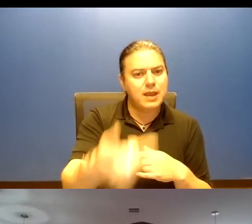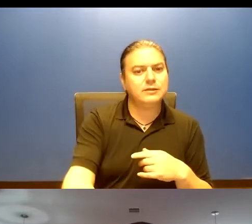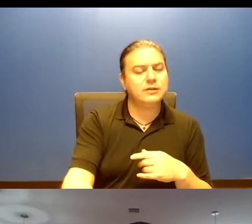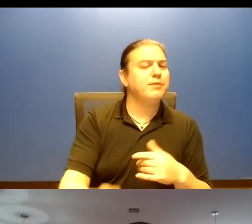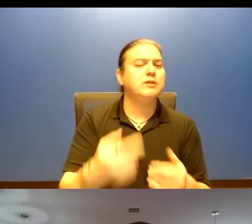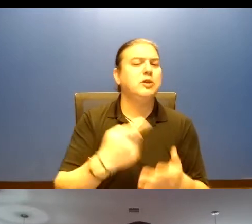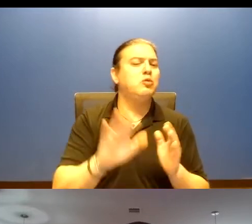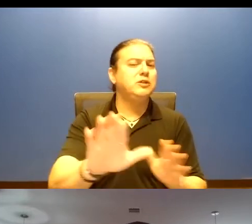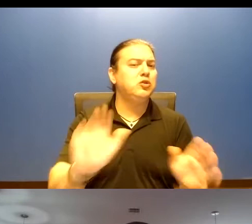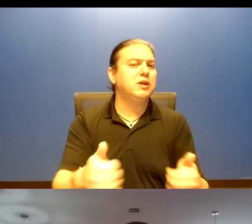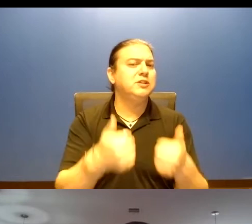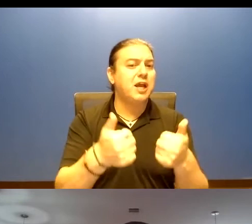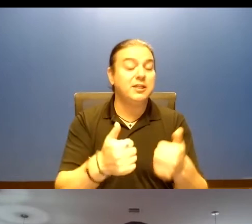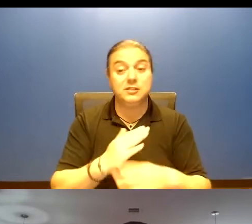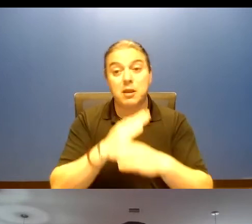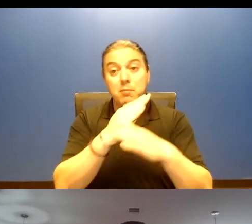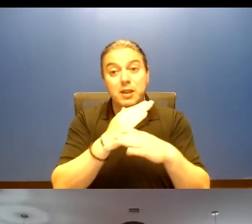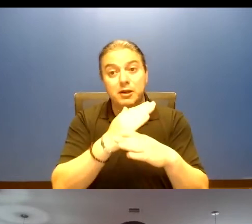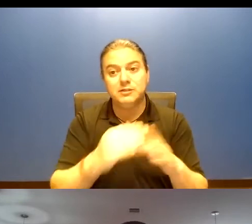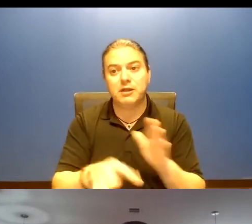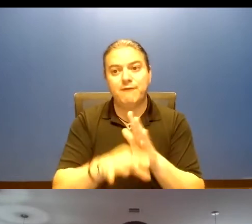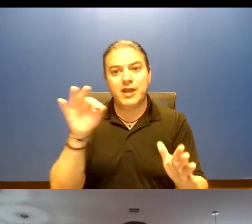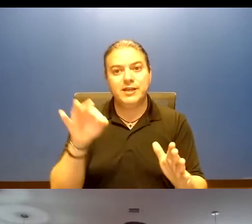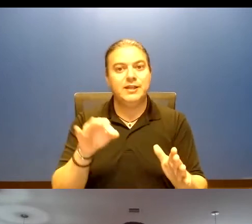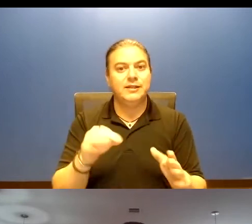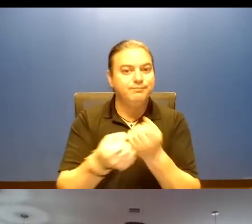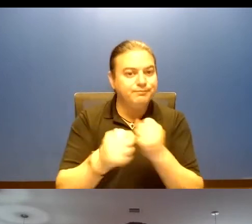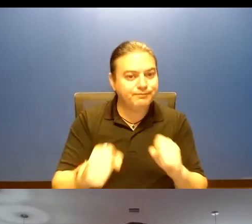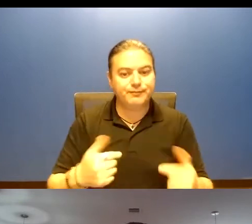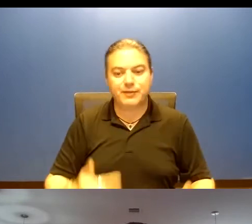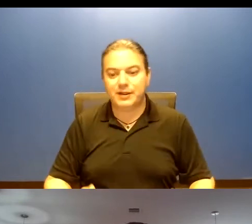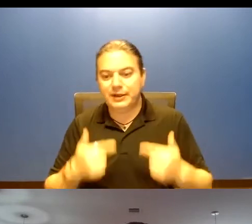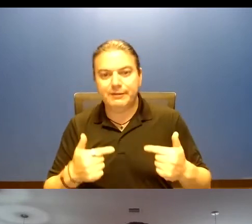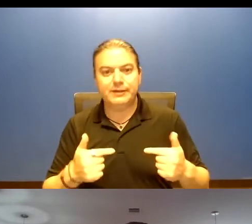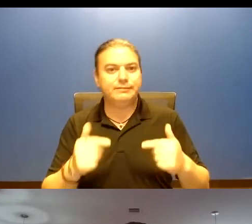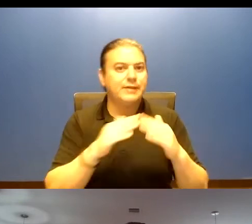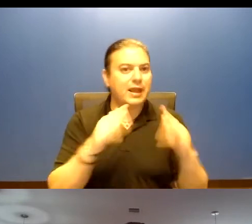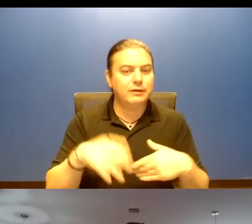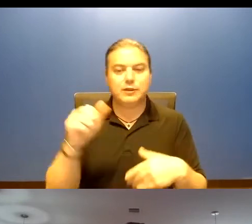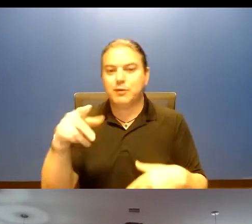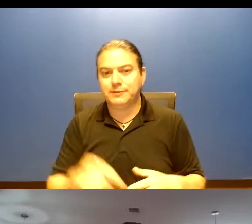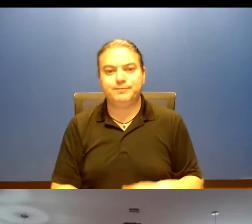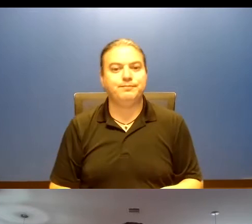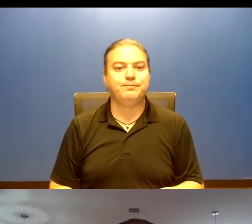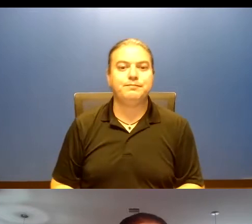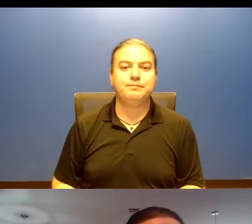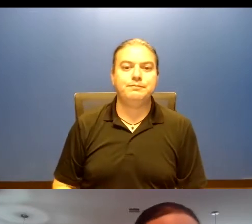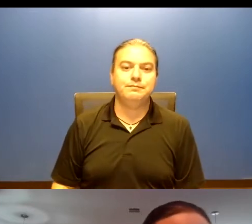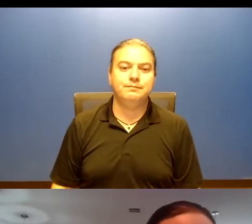challenges and barriers have been in finding and securing living arrangements. and you are mute.